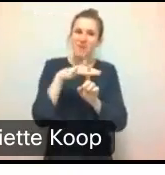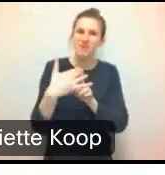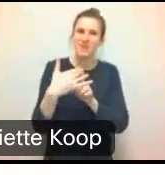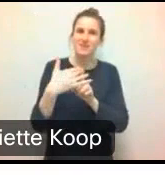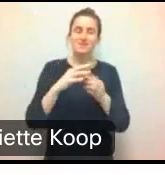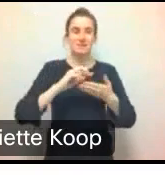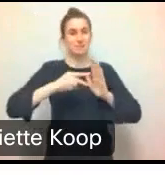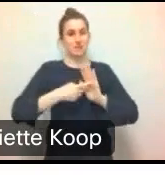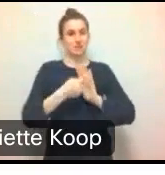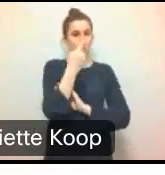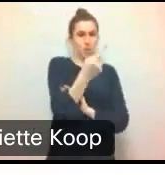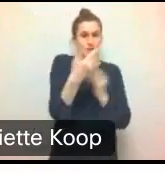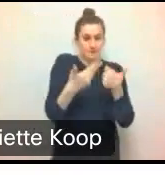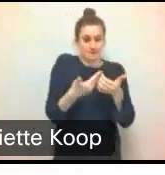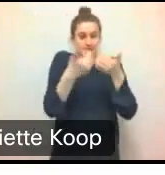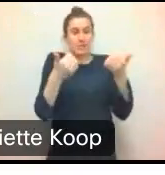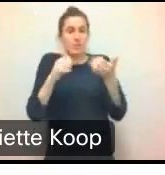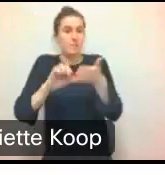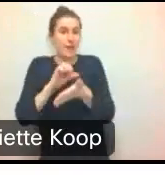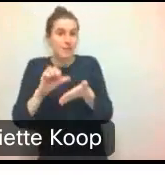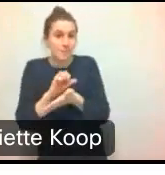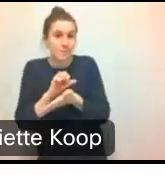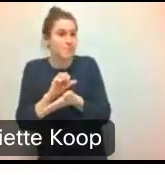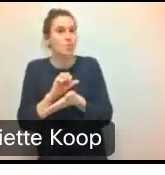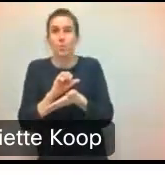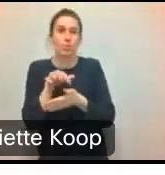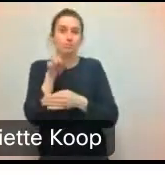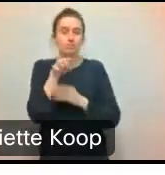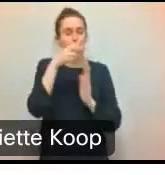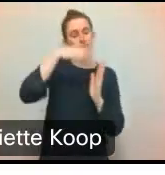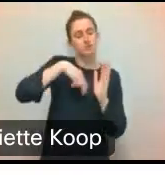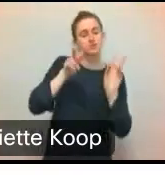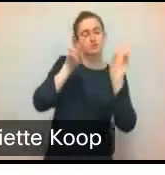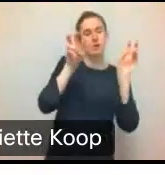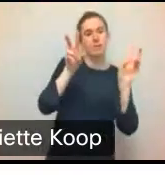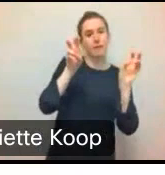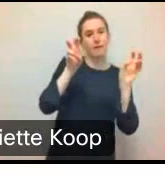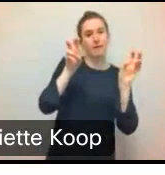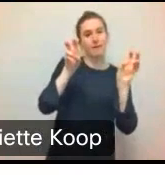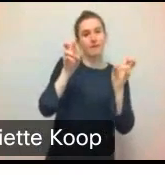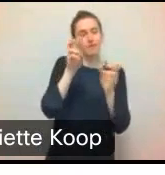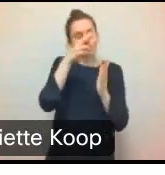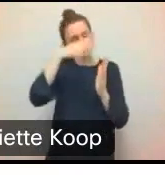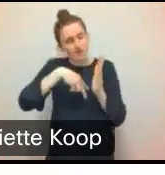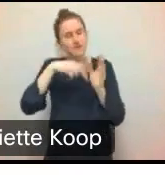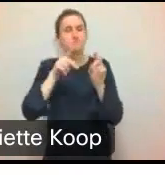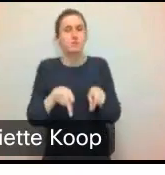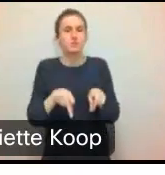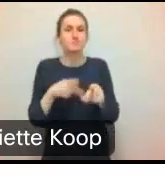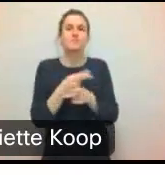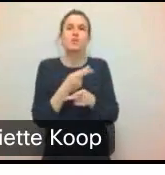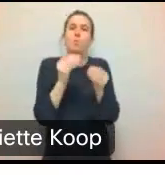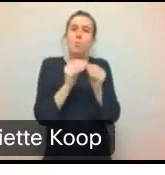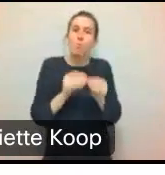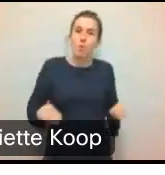one isolated page, you go and you sort of read about the topic, you read about the person and get more information as